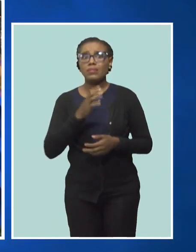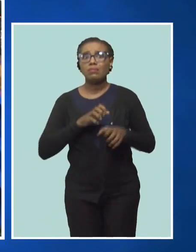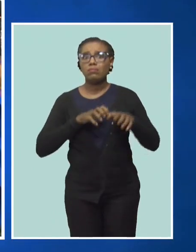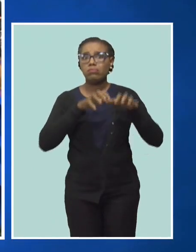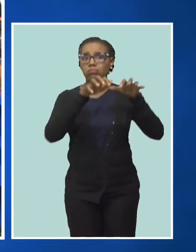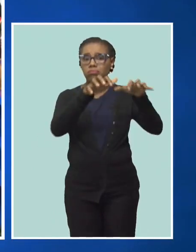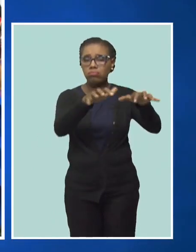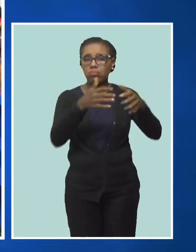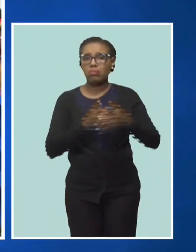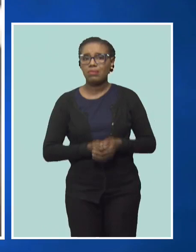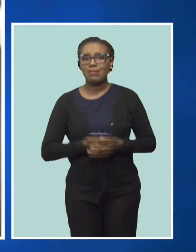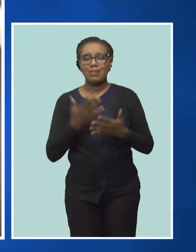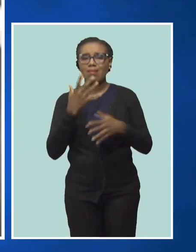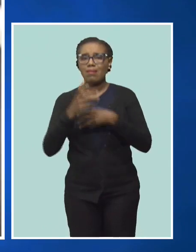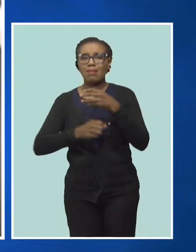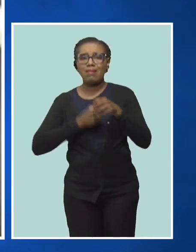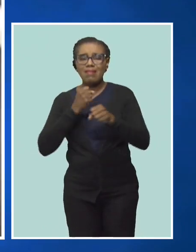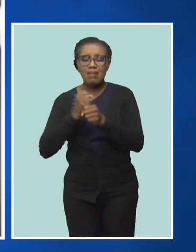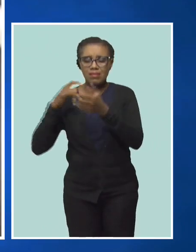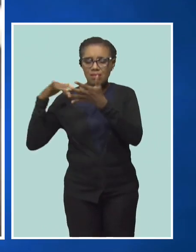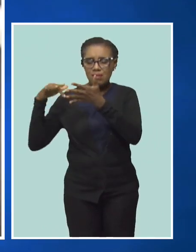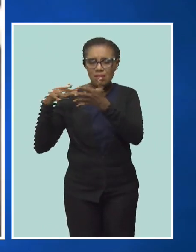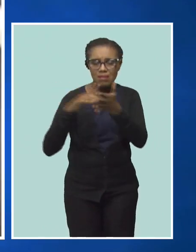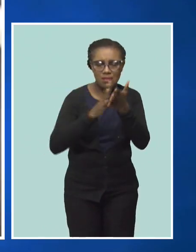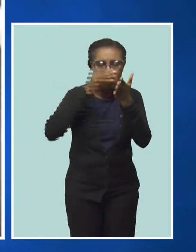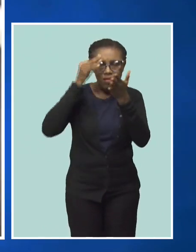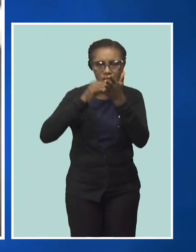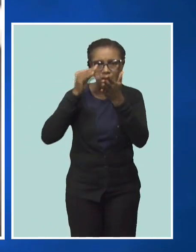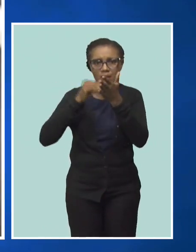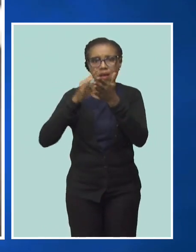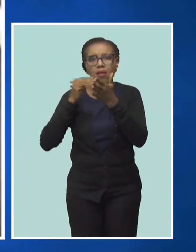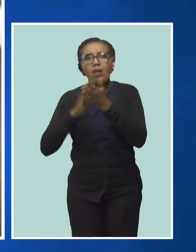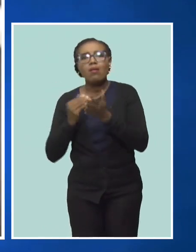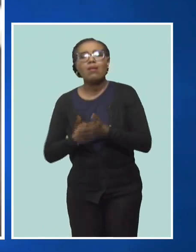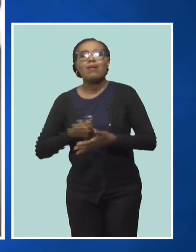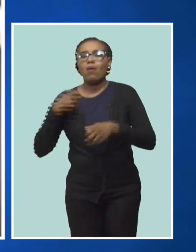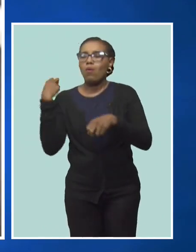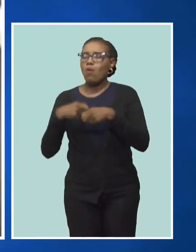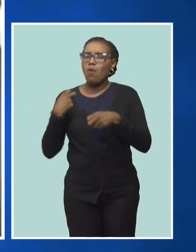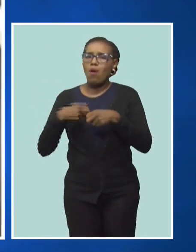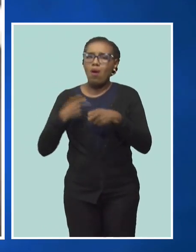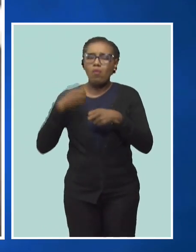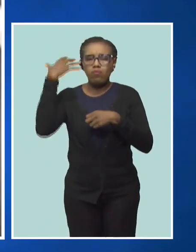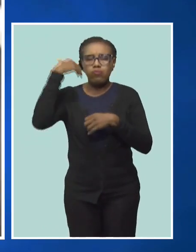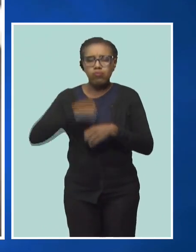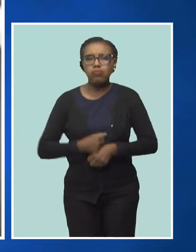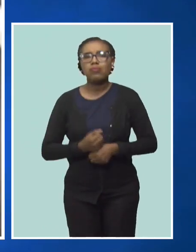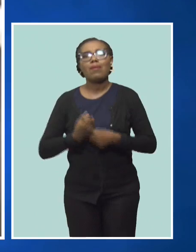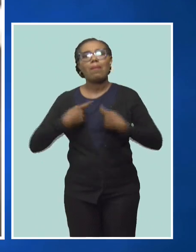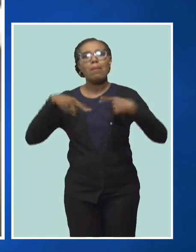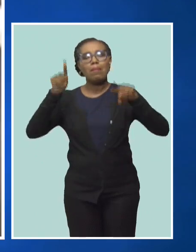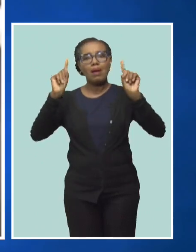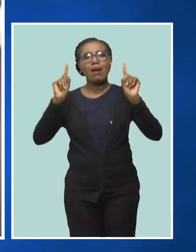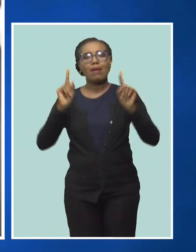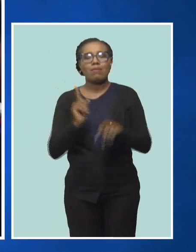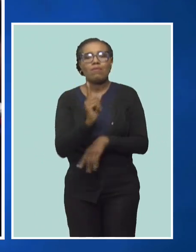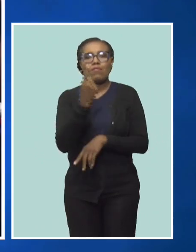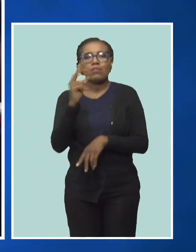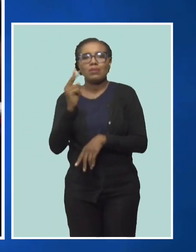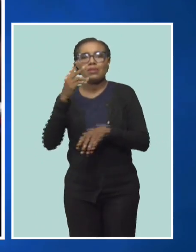students, their years of perseverance and hard work paid off with their successful completion of first or second